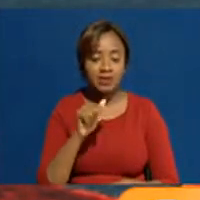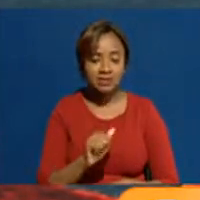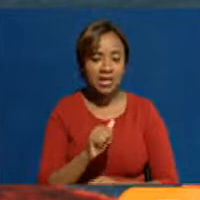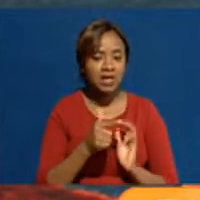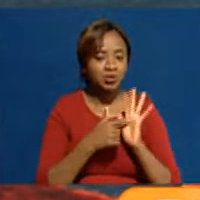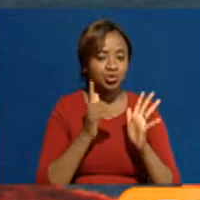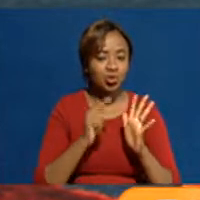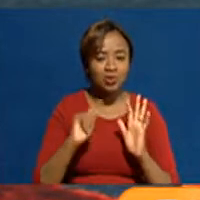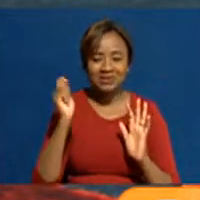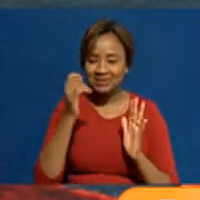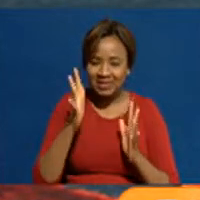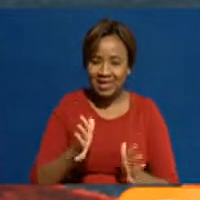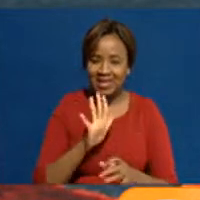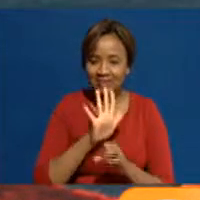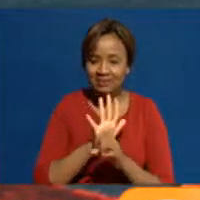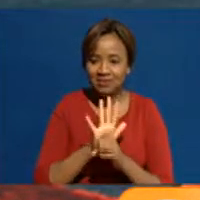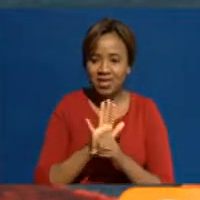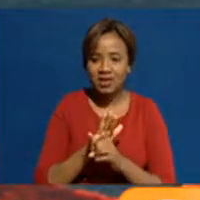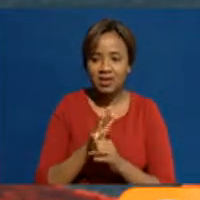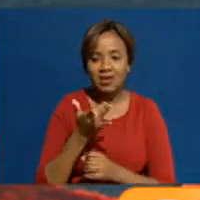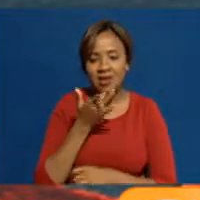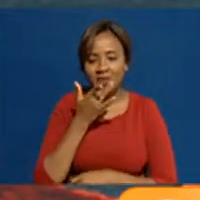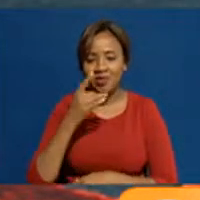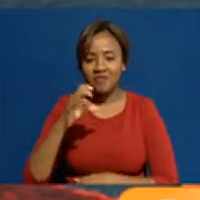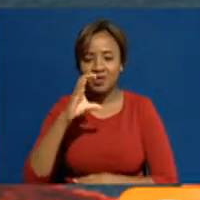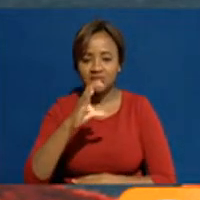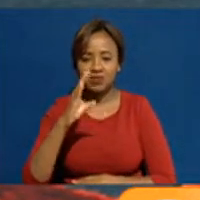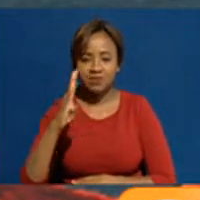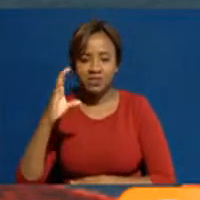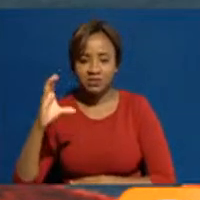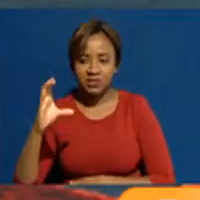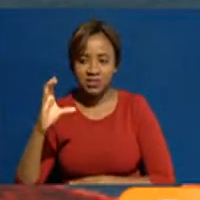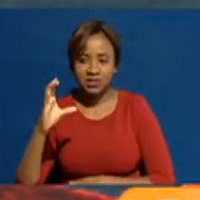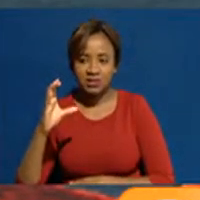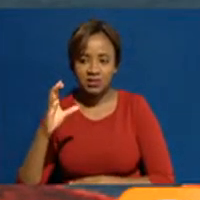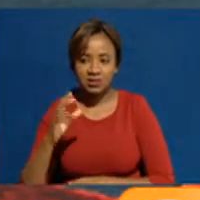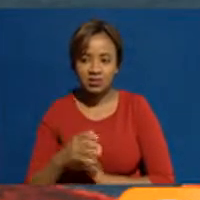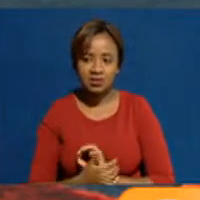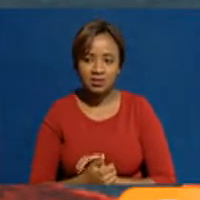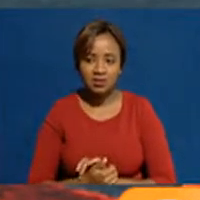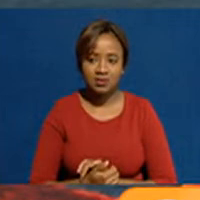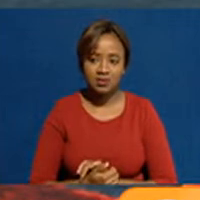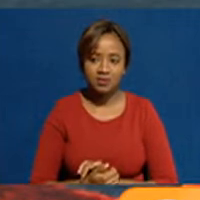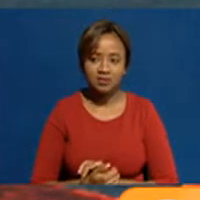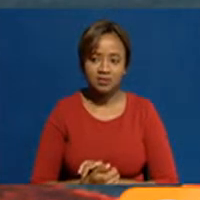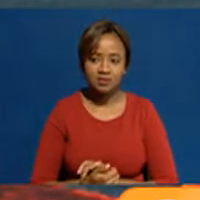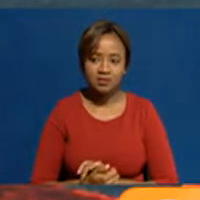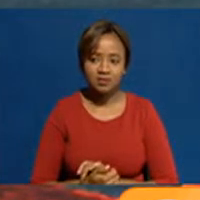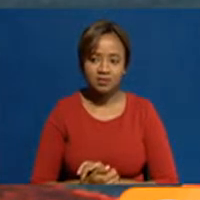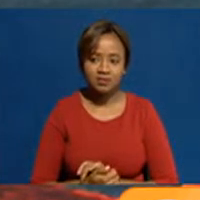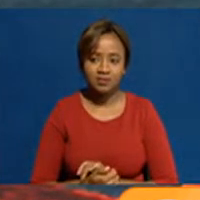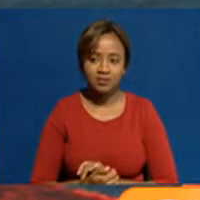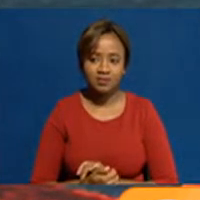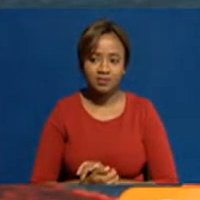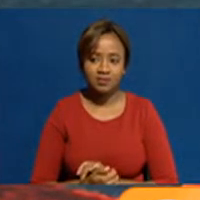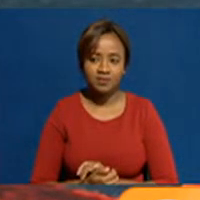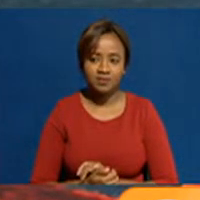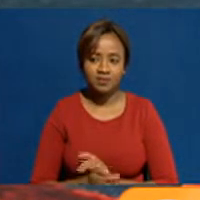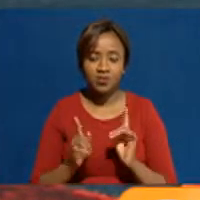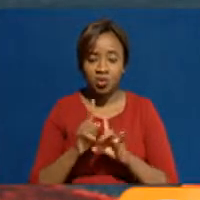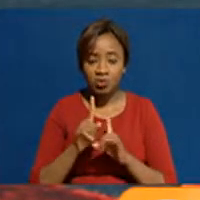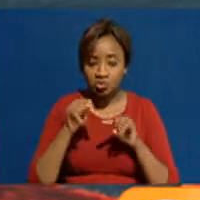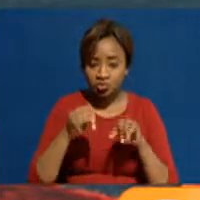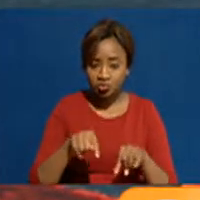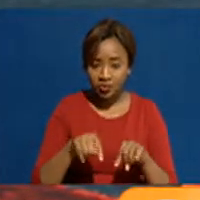prefer CBC to the 844 system by a 9% margin. Well, tonight, as we dig into